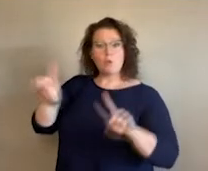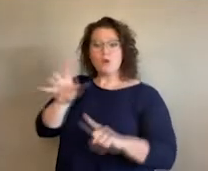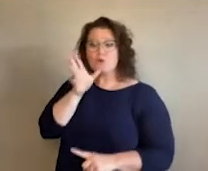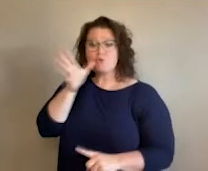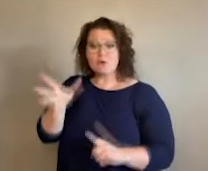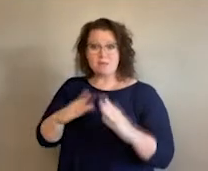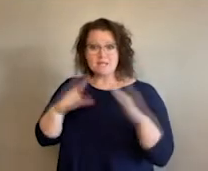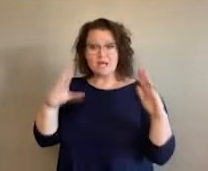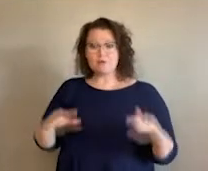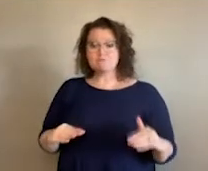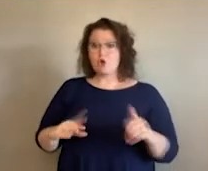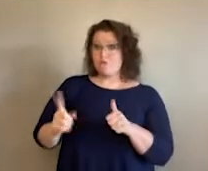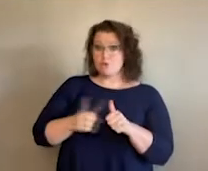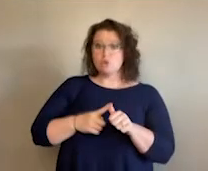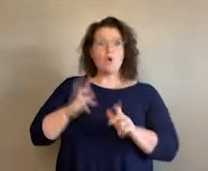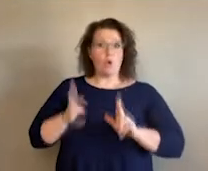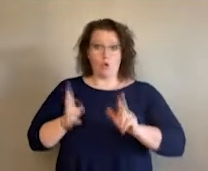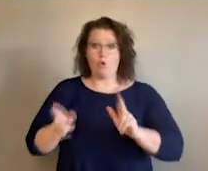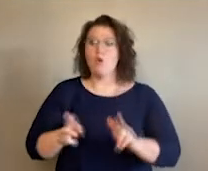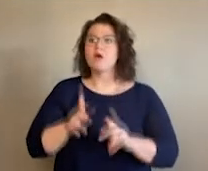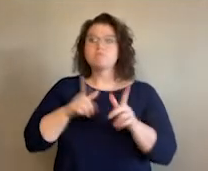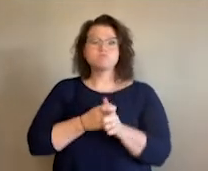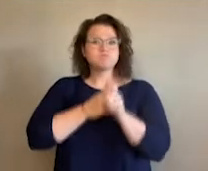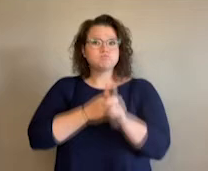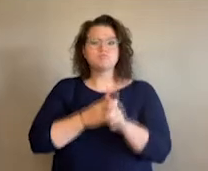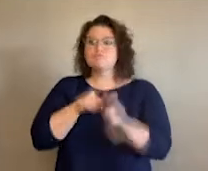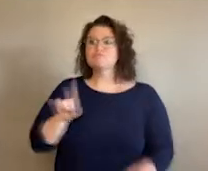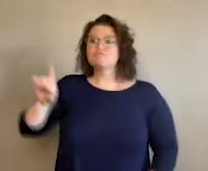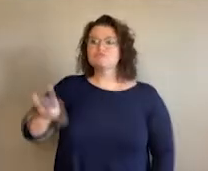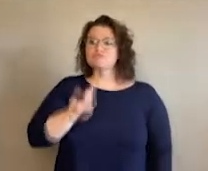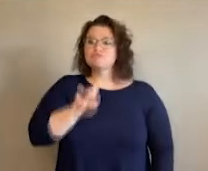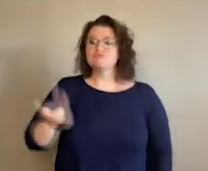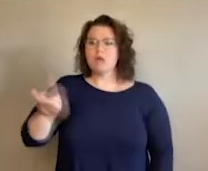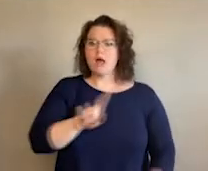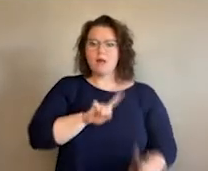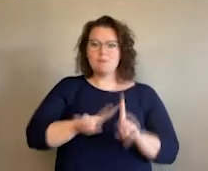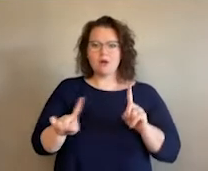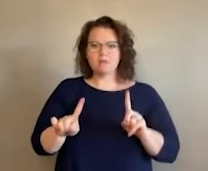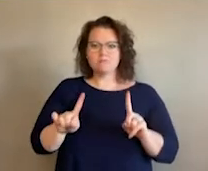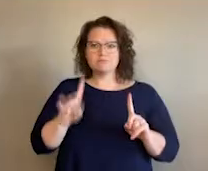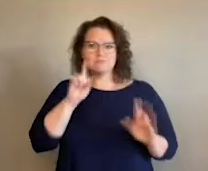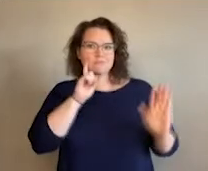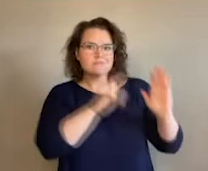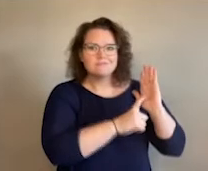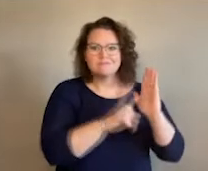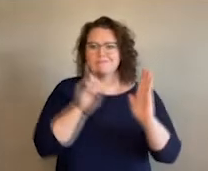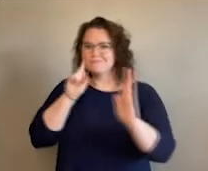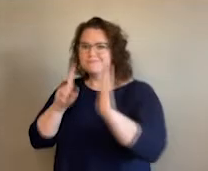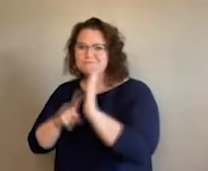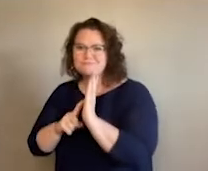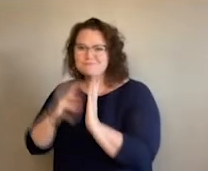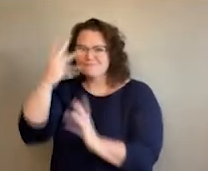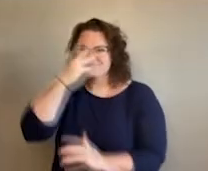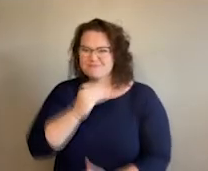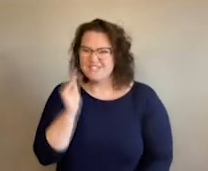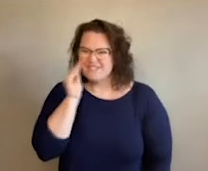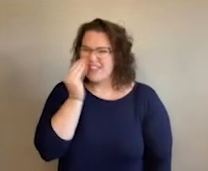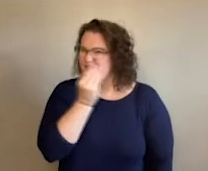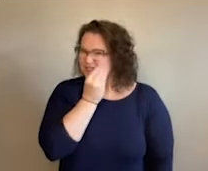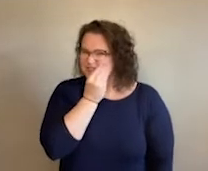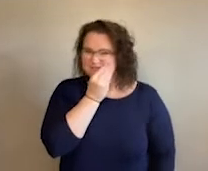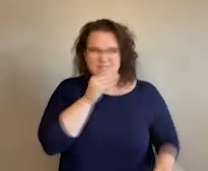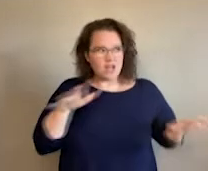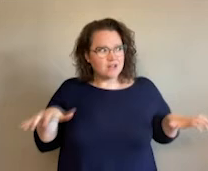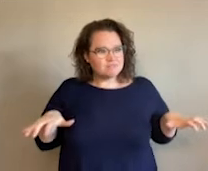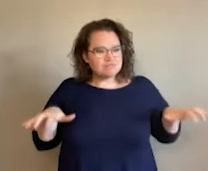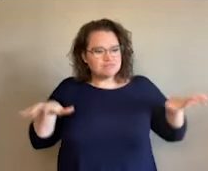At first, she ran along briskly and stopped for nothing, but the fields were full of pretty flowers. "I'm sure," thought Red Riding Hood,